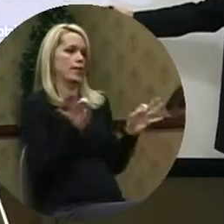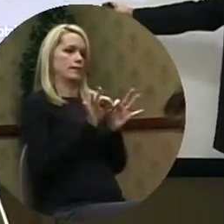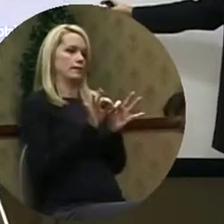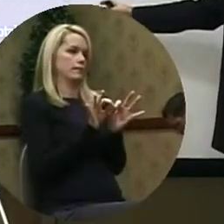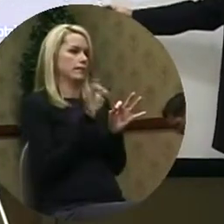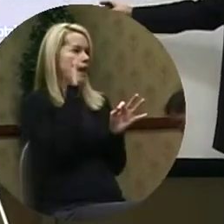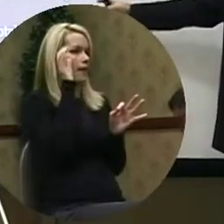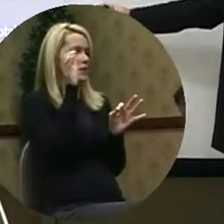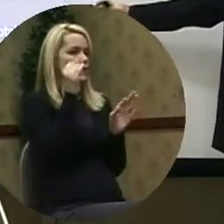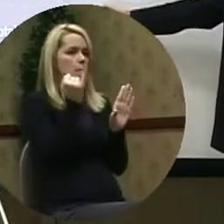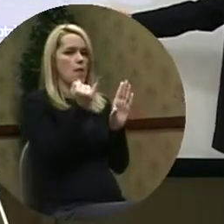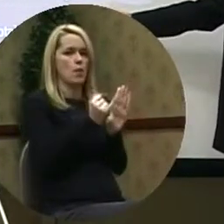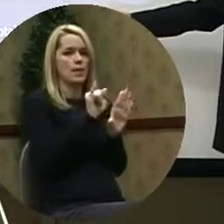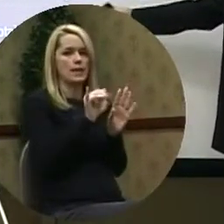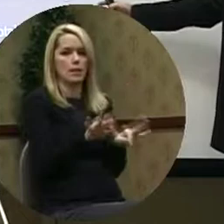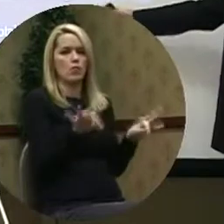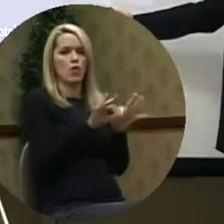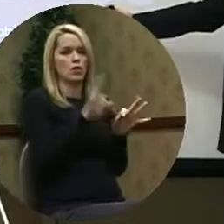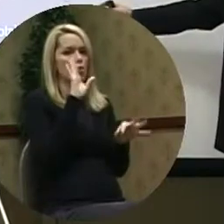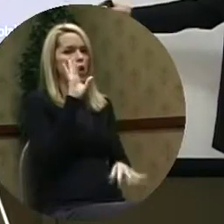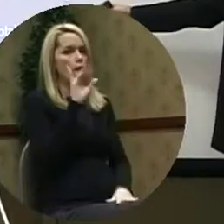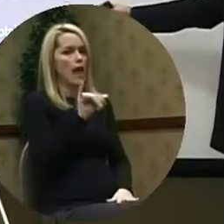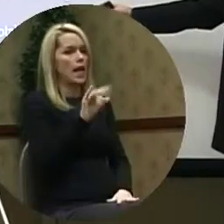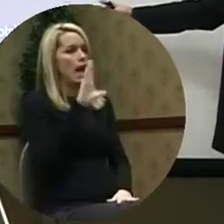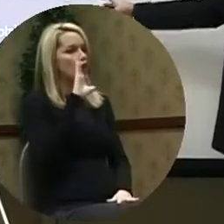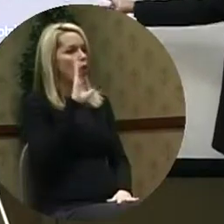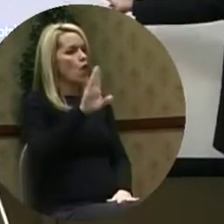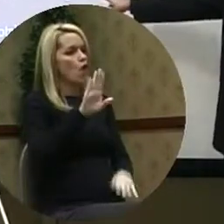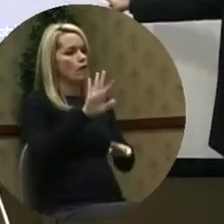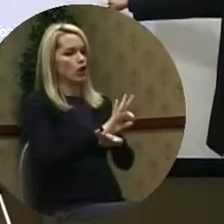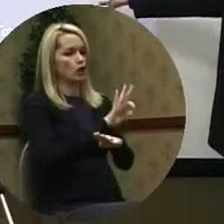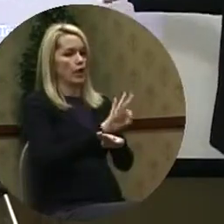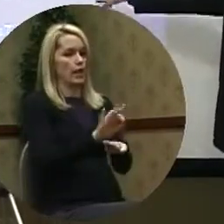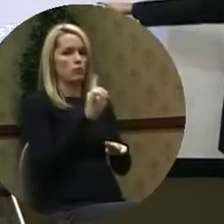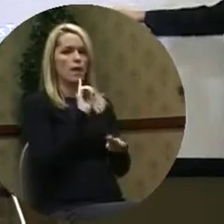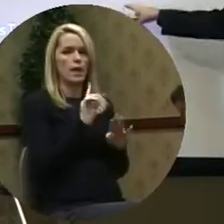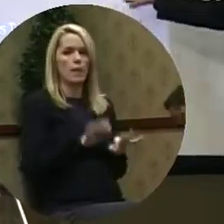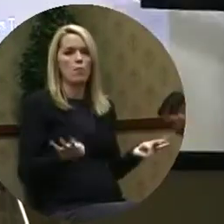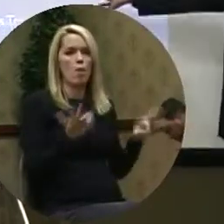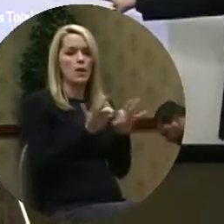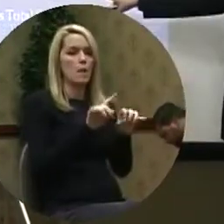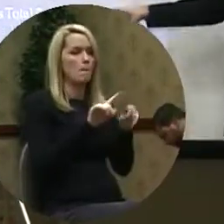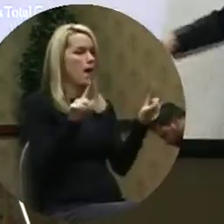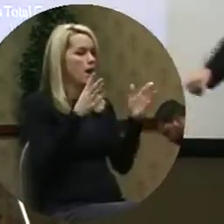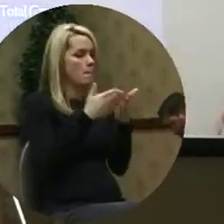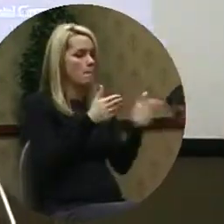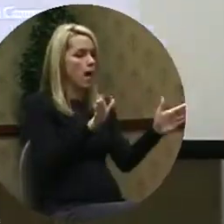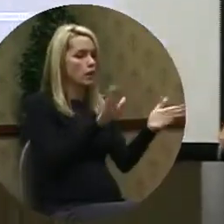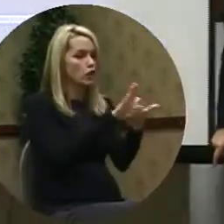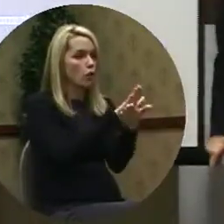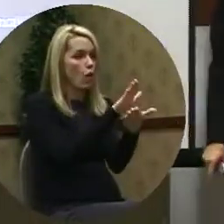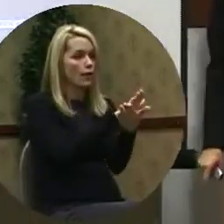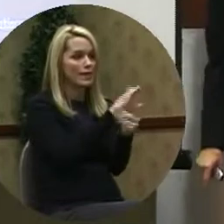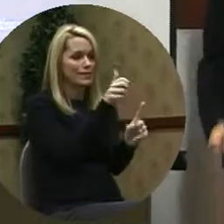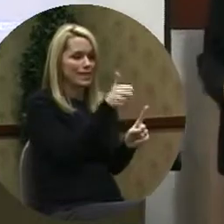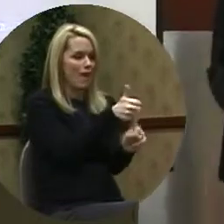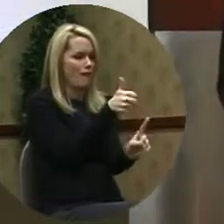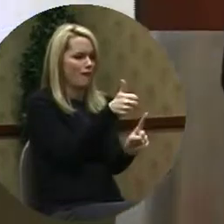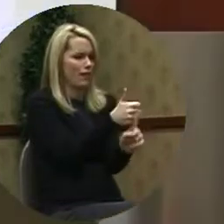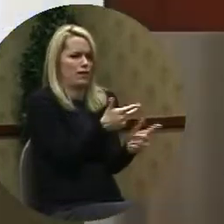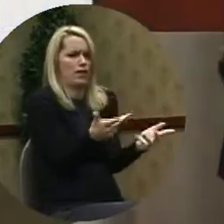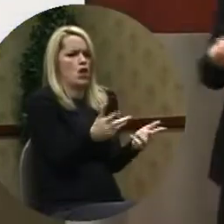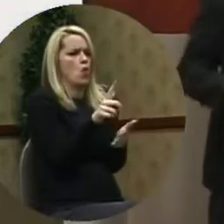helps me understand what level of cognitive functioning they're at. But if the public school setting, if you don't see the